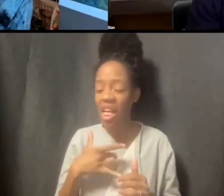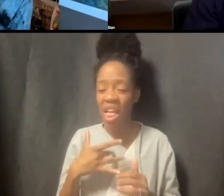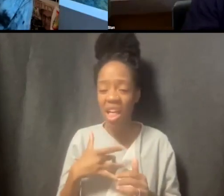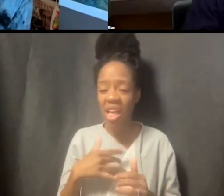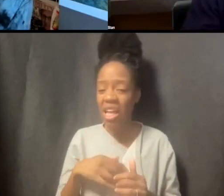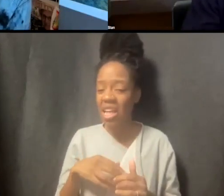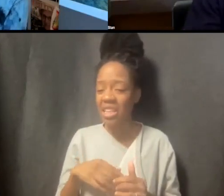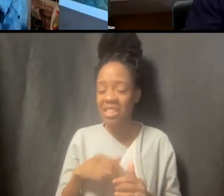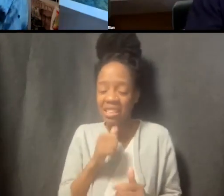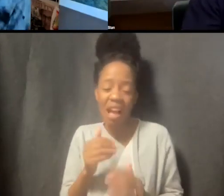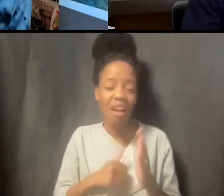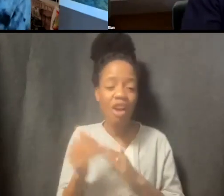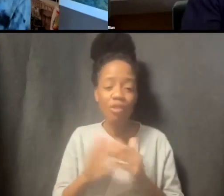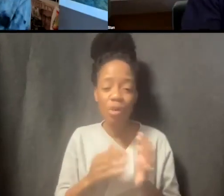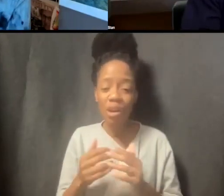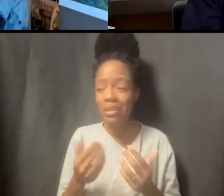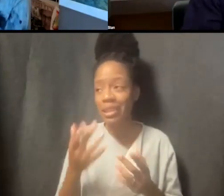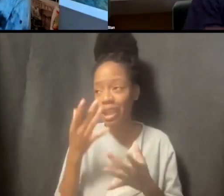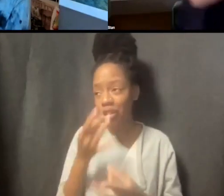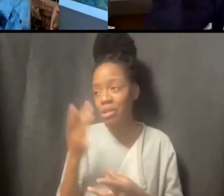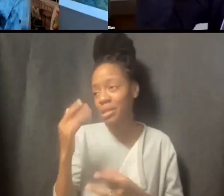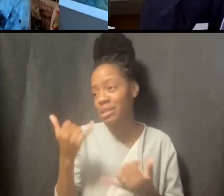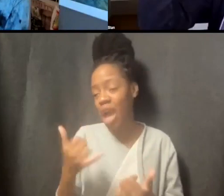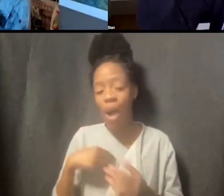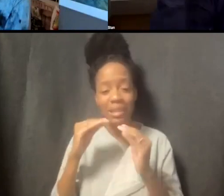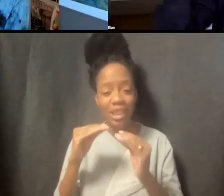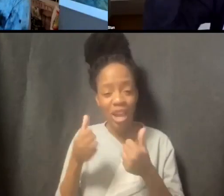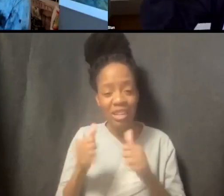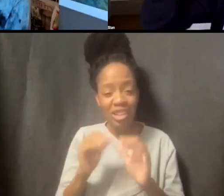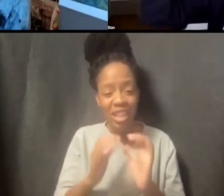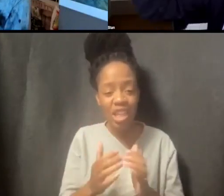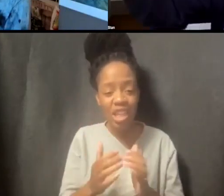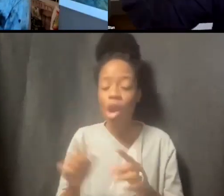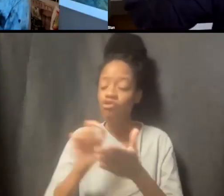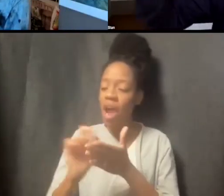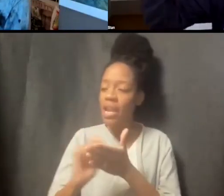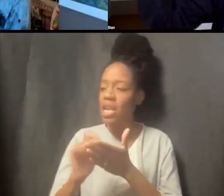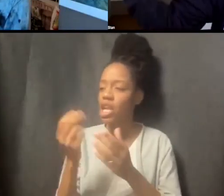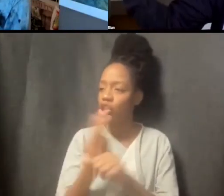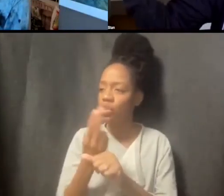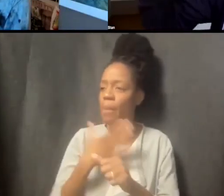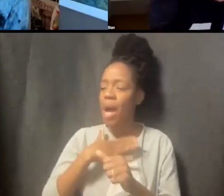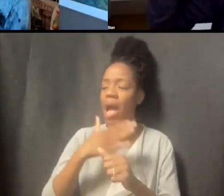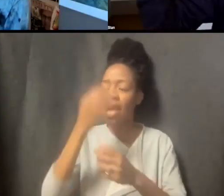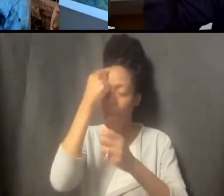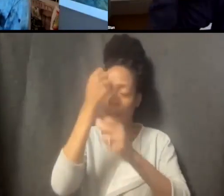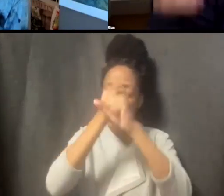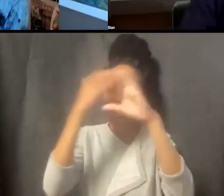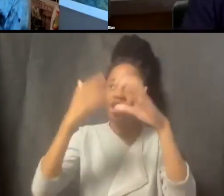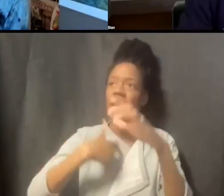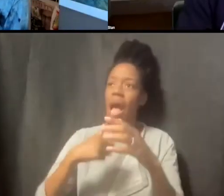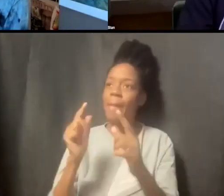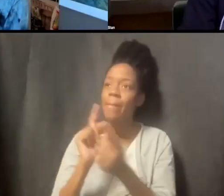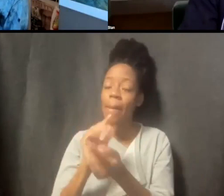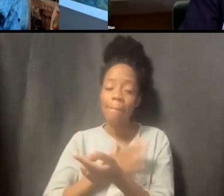teaching audition classes now. Mm-hmm. And at the same time, writing and using my imagination, I met my writing partner at NYU. And in between